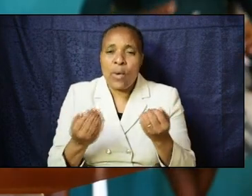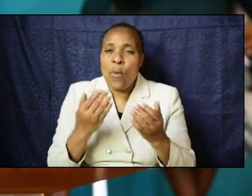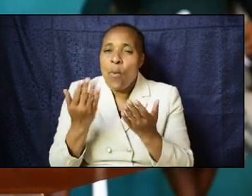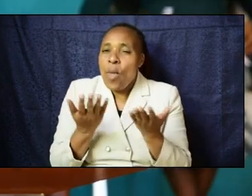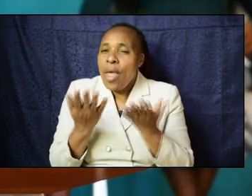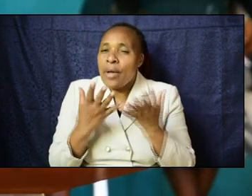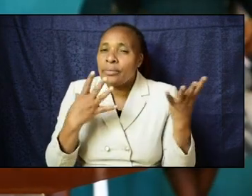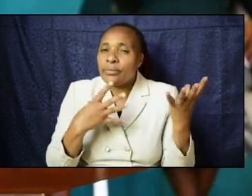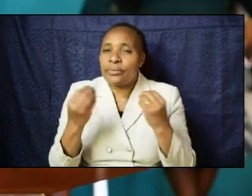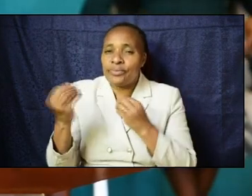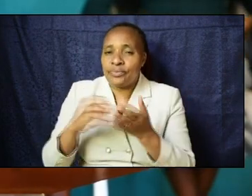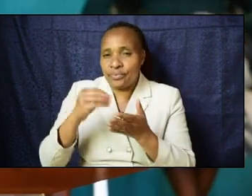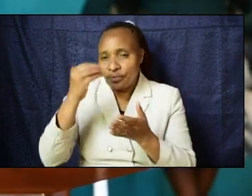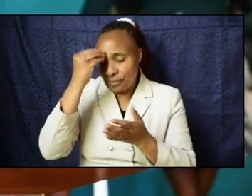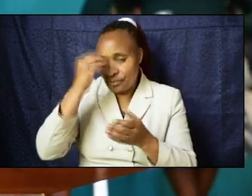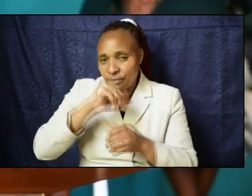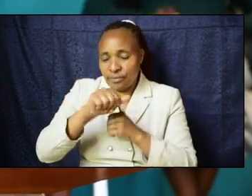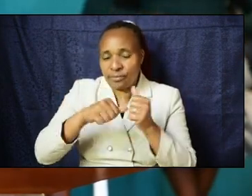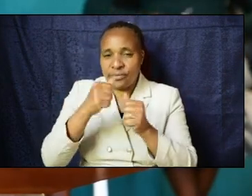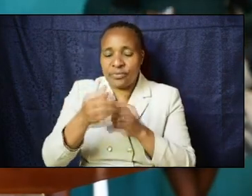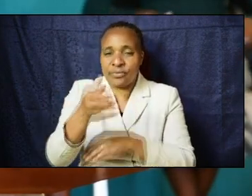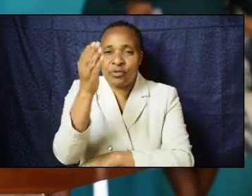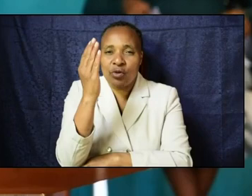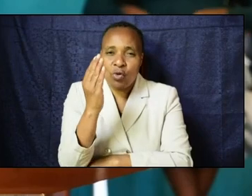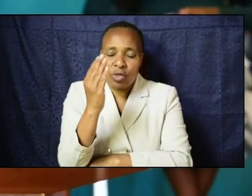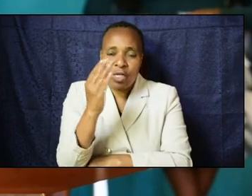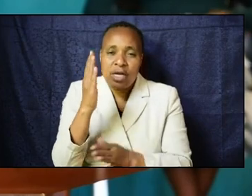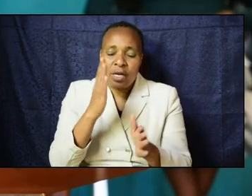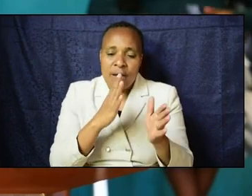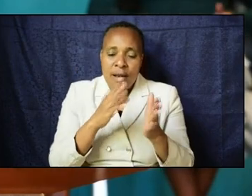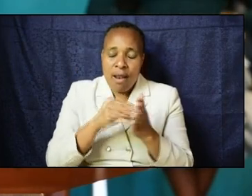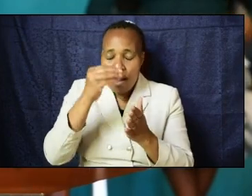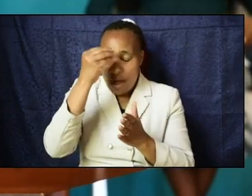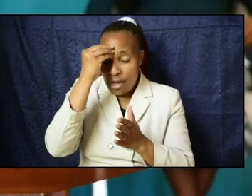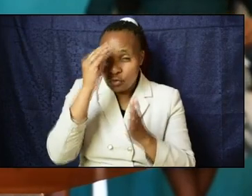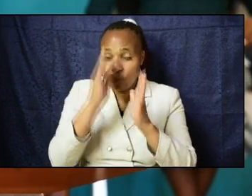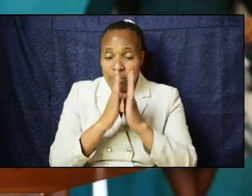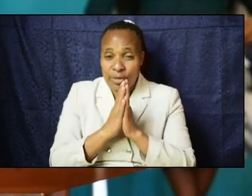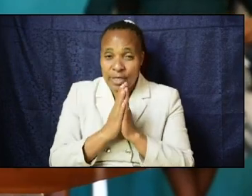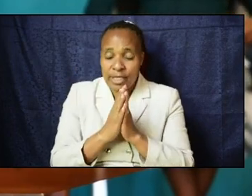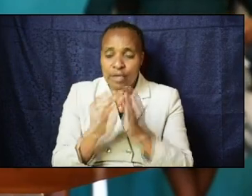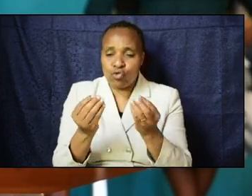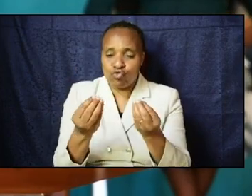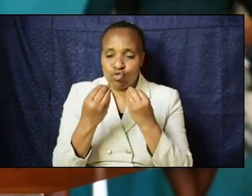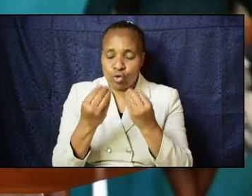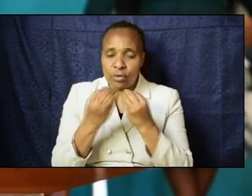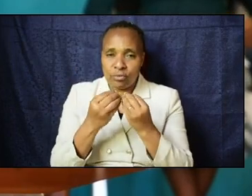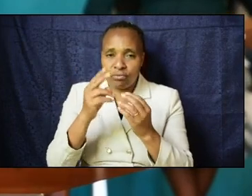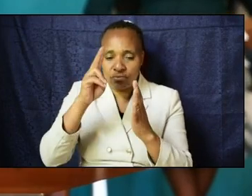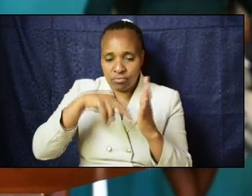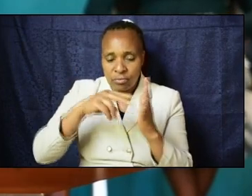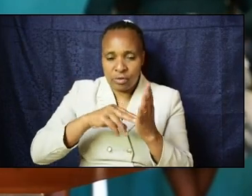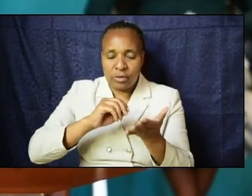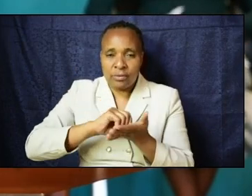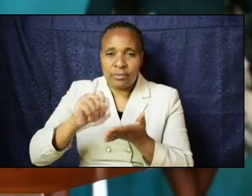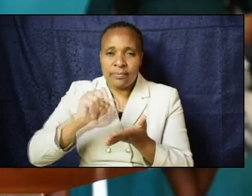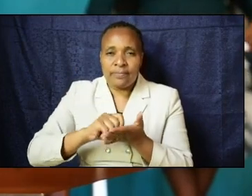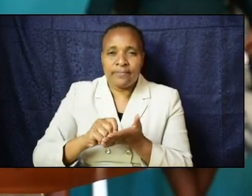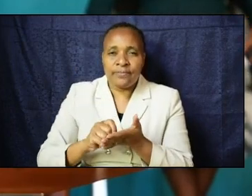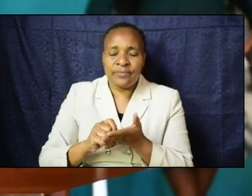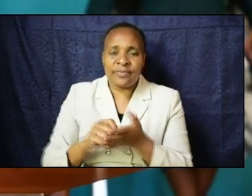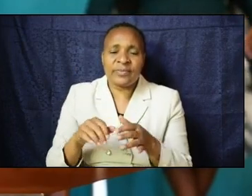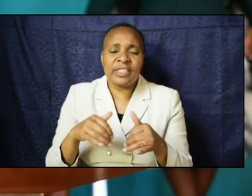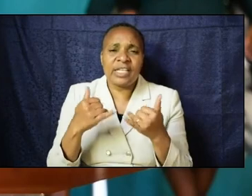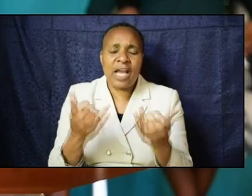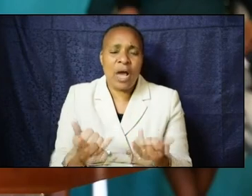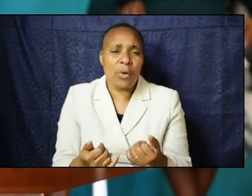and learn about God and learn to pray, as well as be taught to read and write. We'll